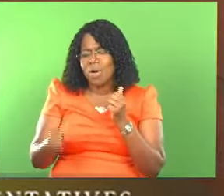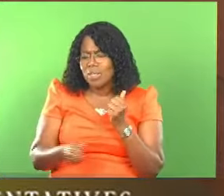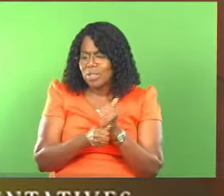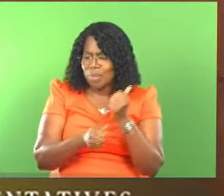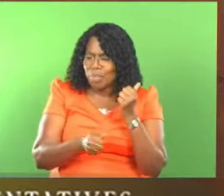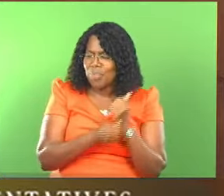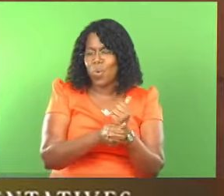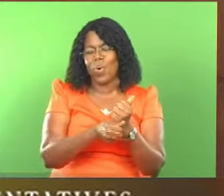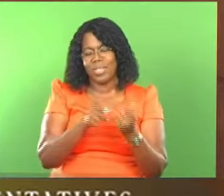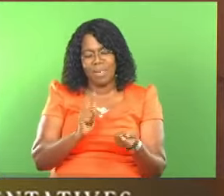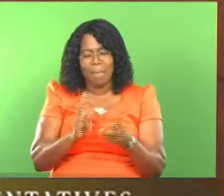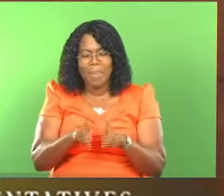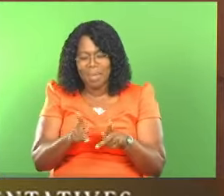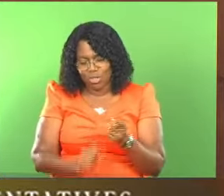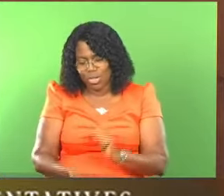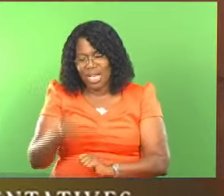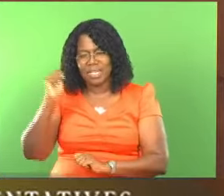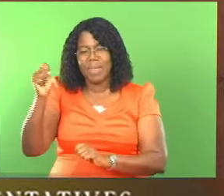region.